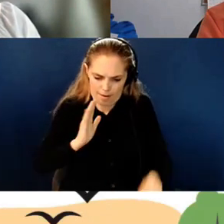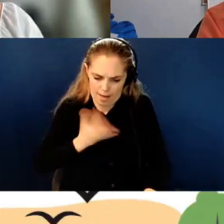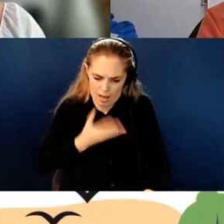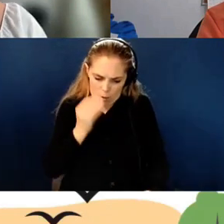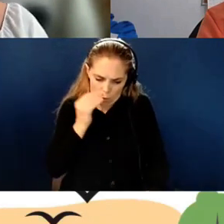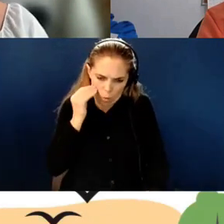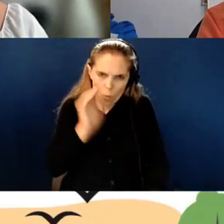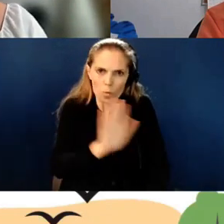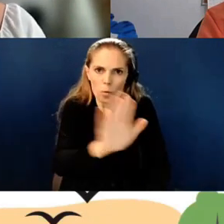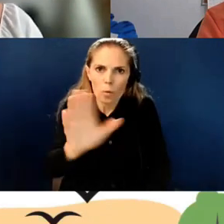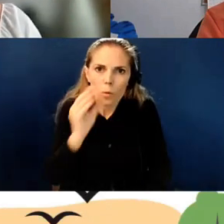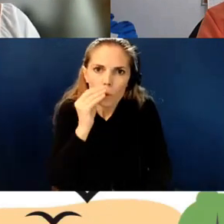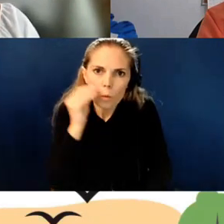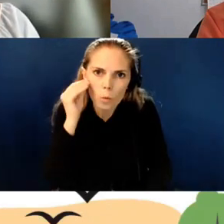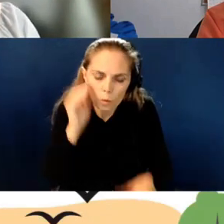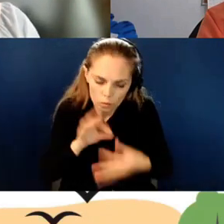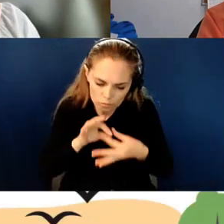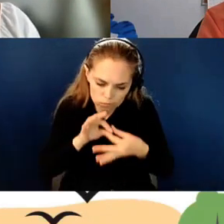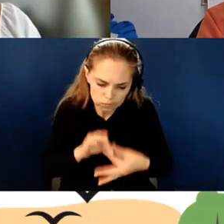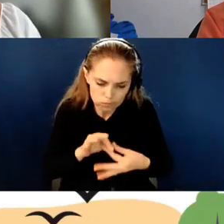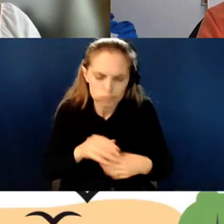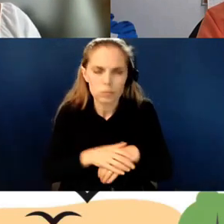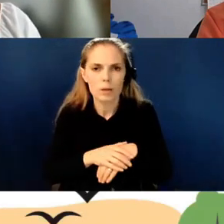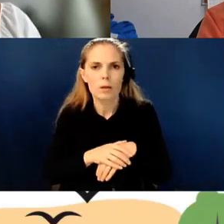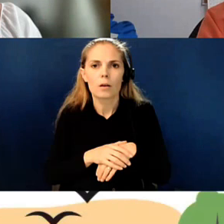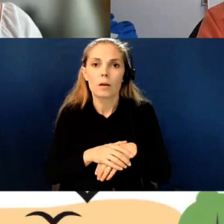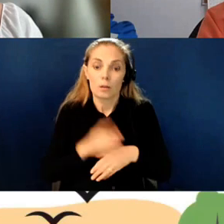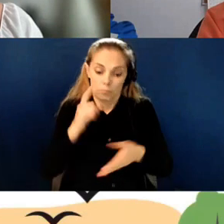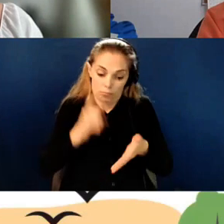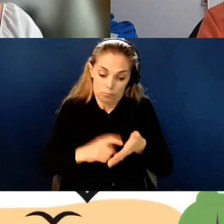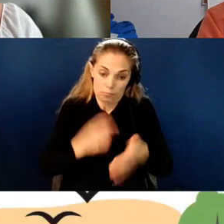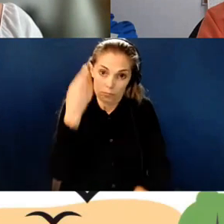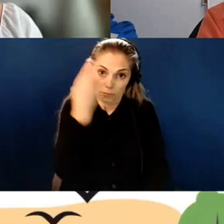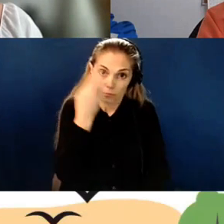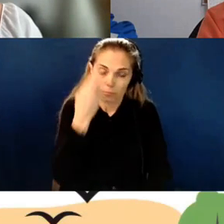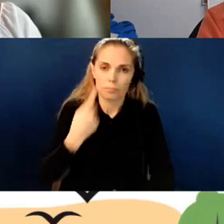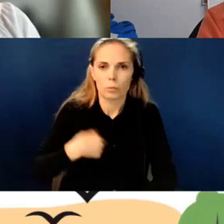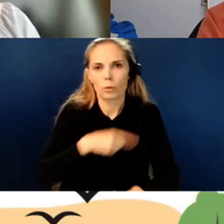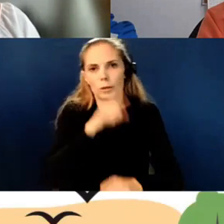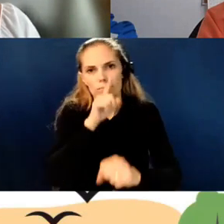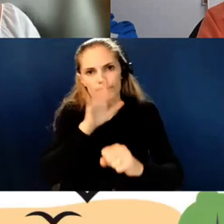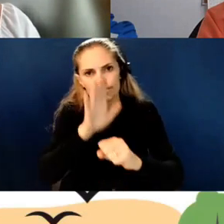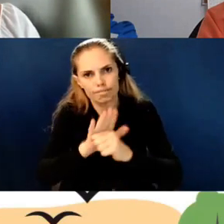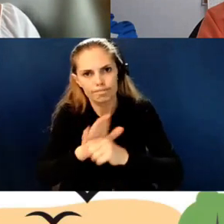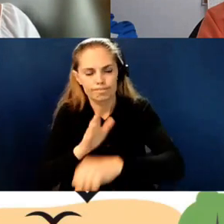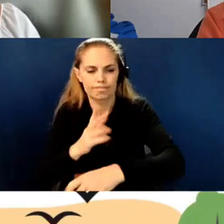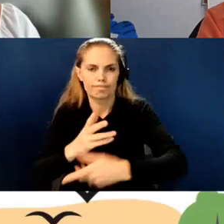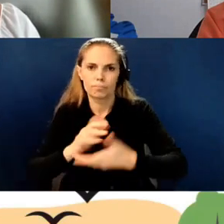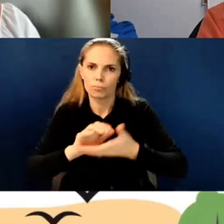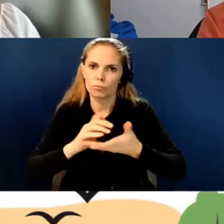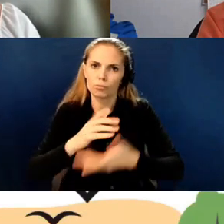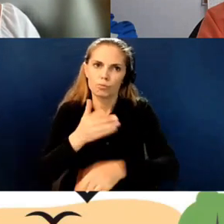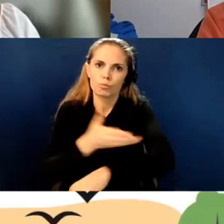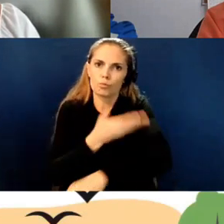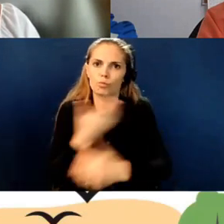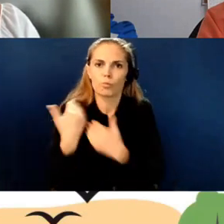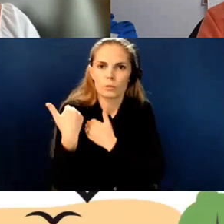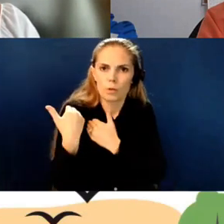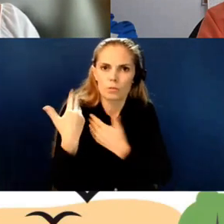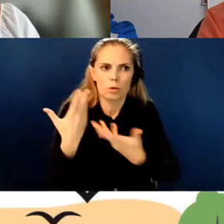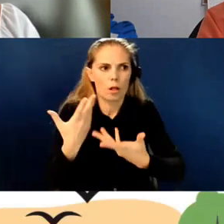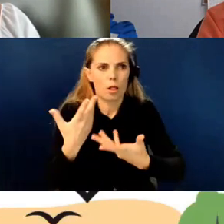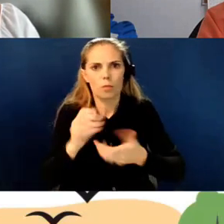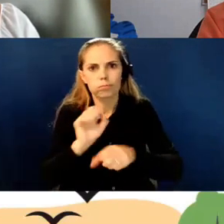our commitment and responsibility in improving relationships between nations and to improve our own understanding of local